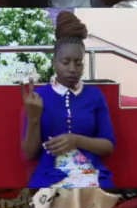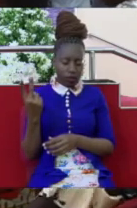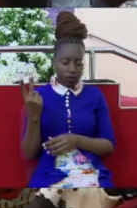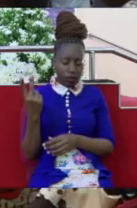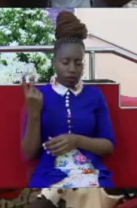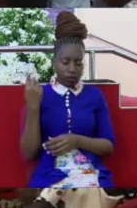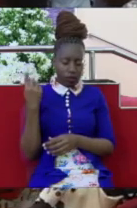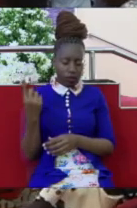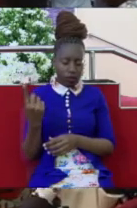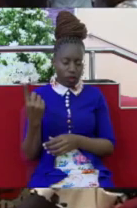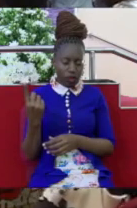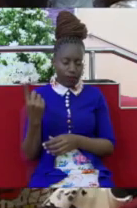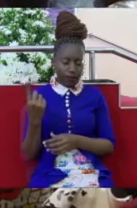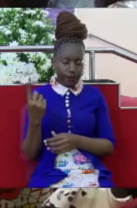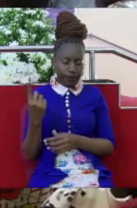Two. One.